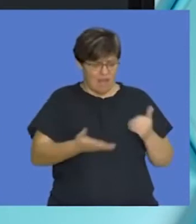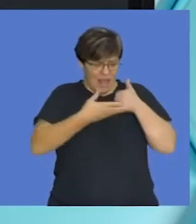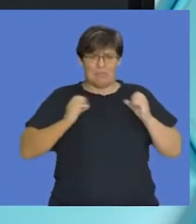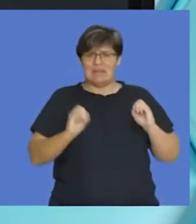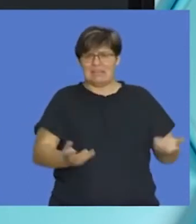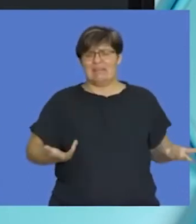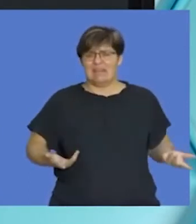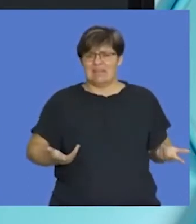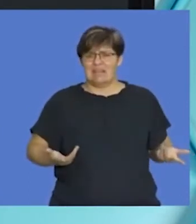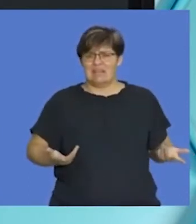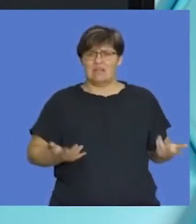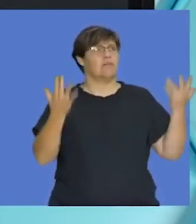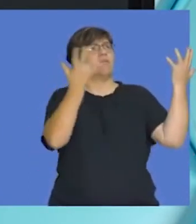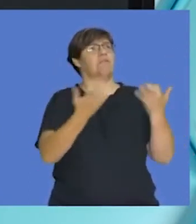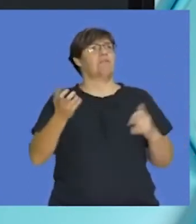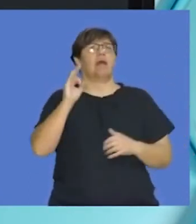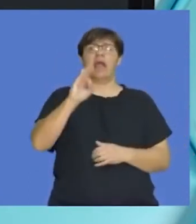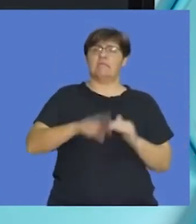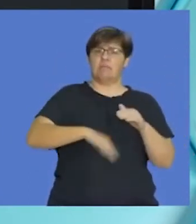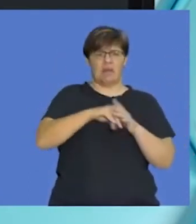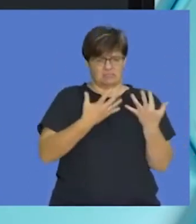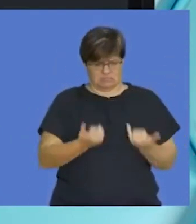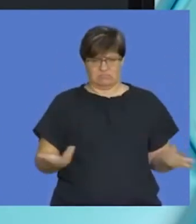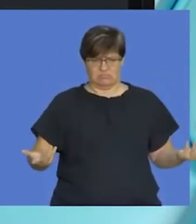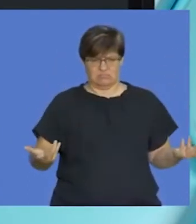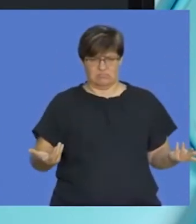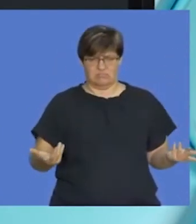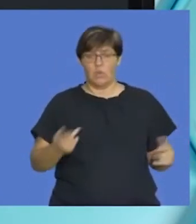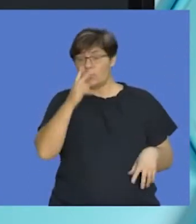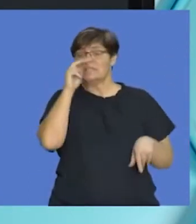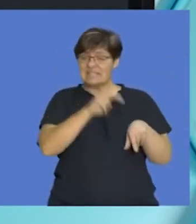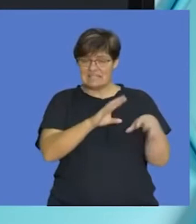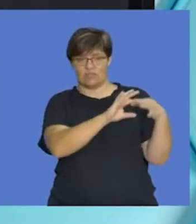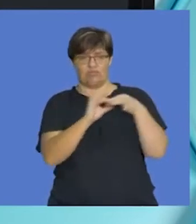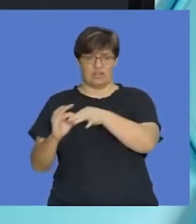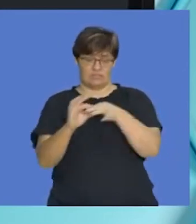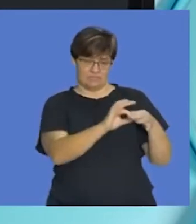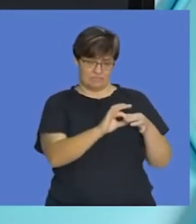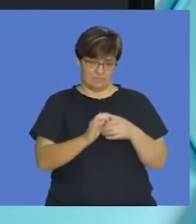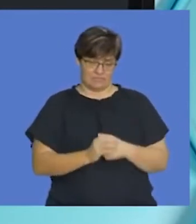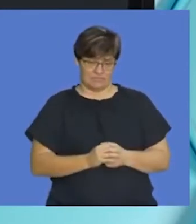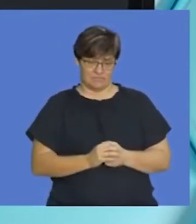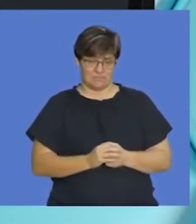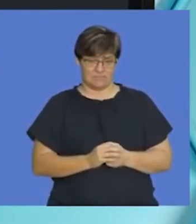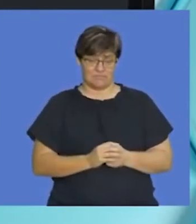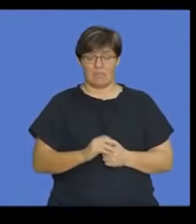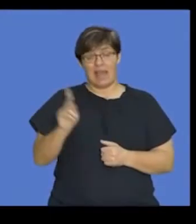calculations from this. This doesn't help me. I can't work out F max. I need to have a relationship.